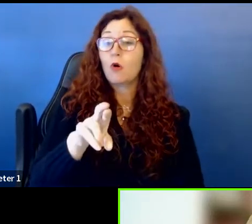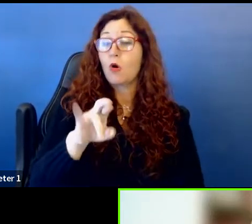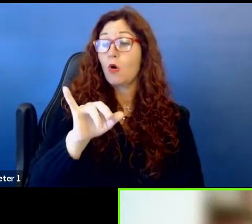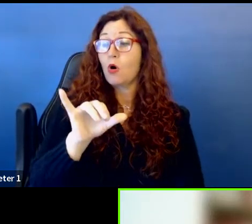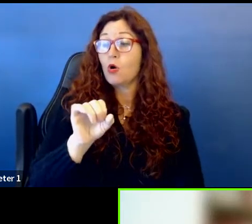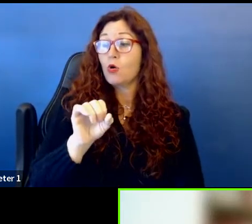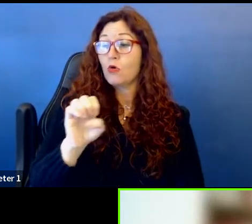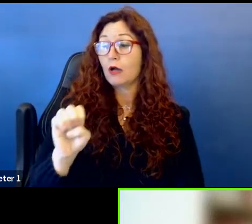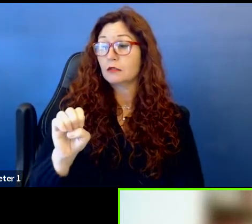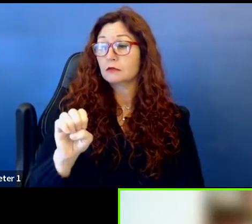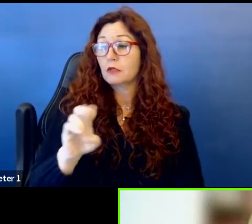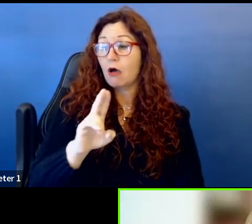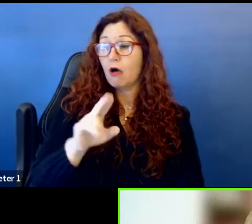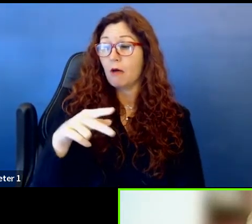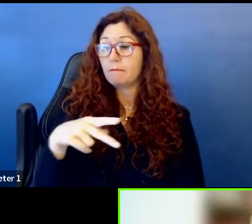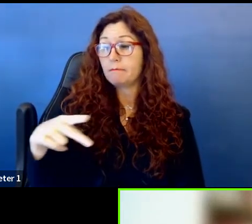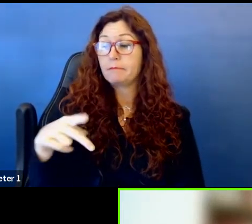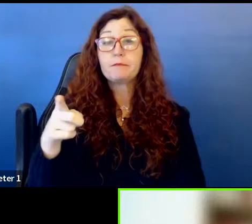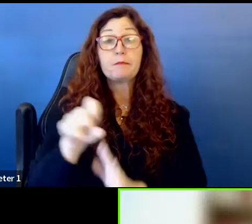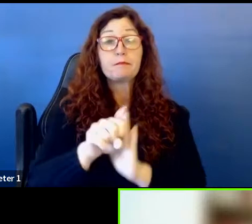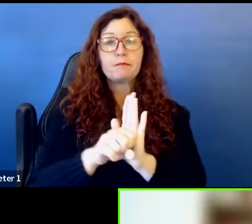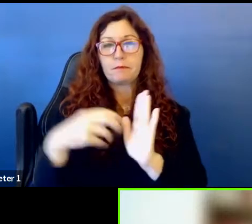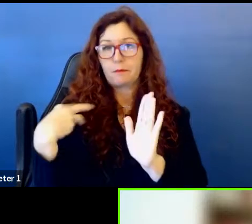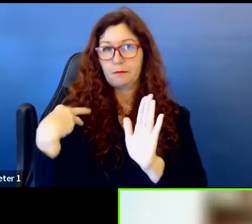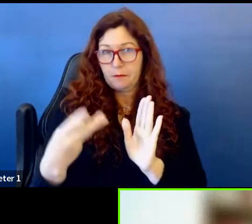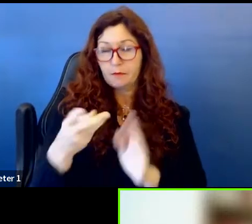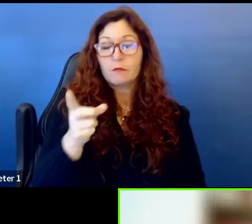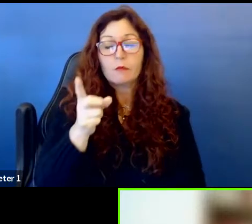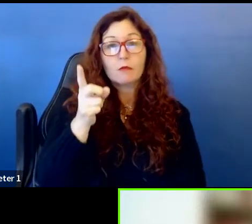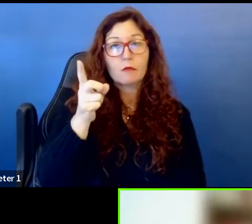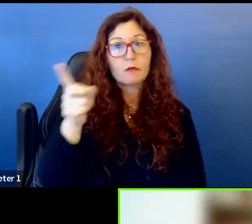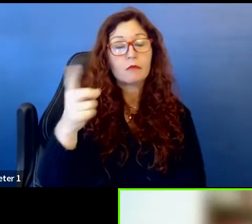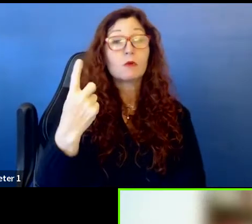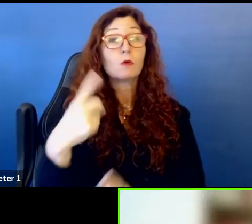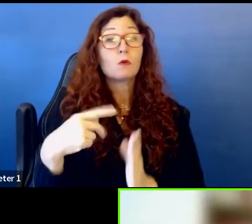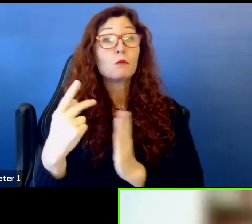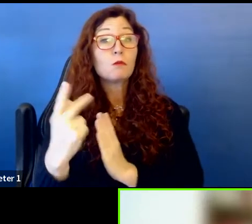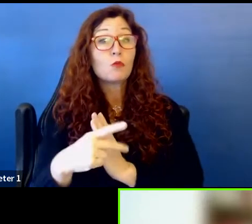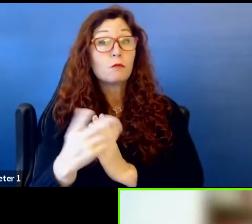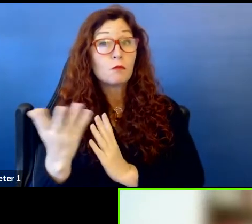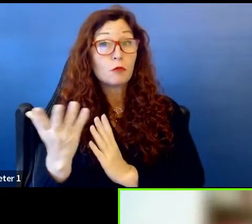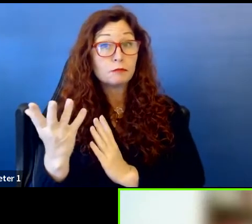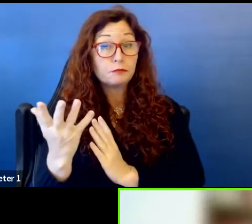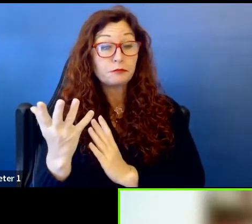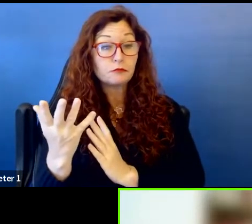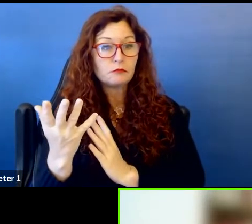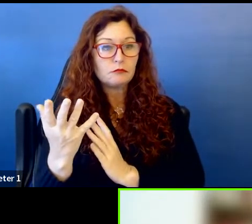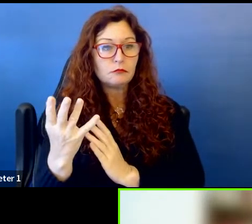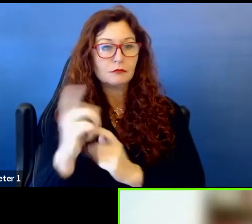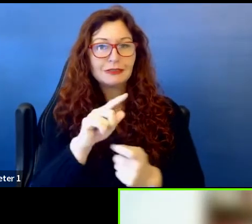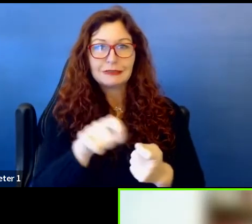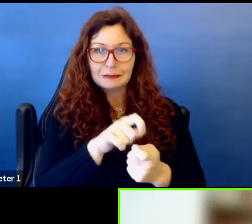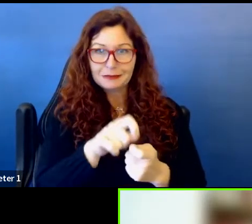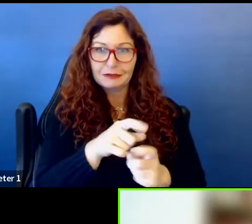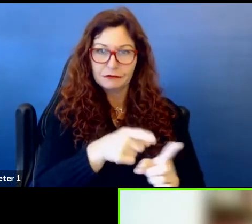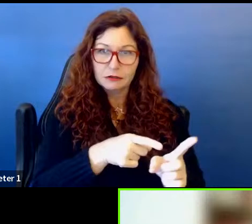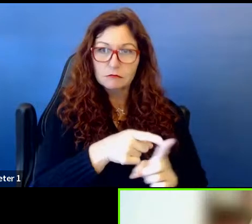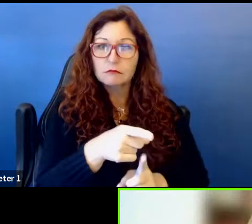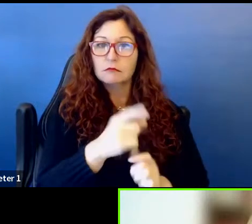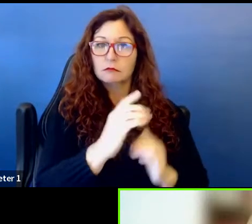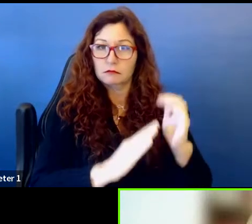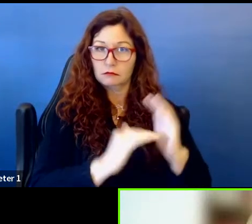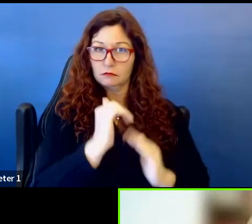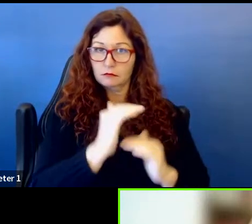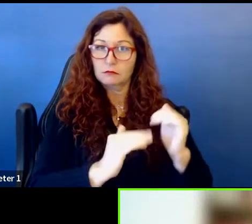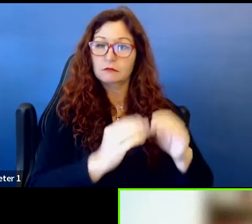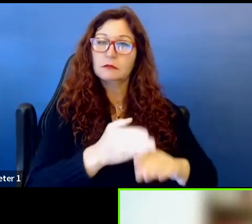state which is a program to specifically tailor-made for the construction trades to